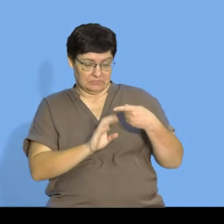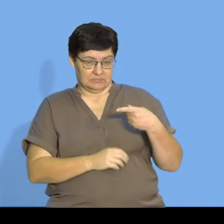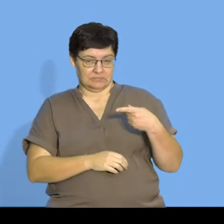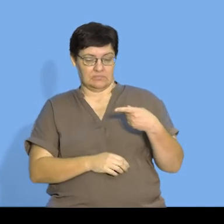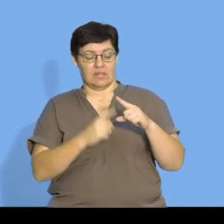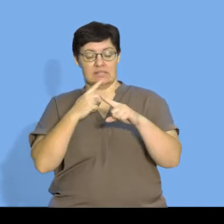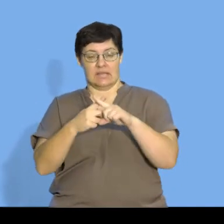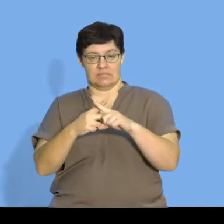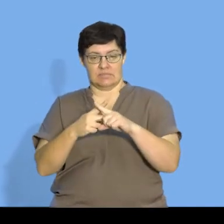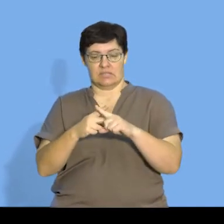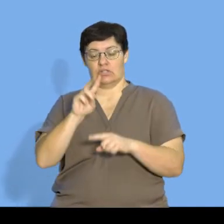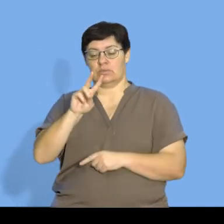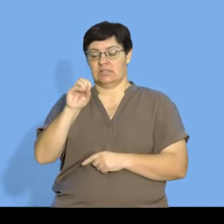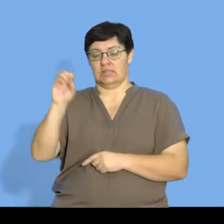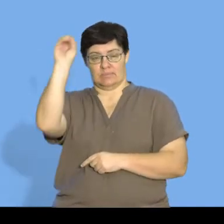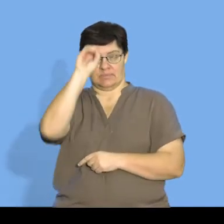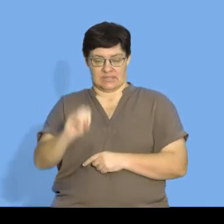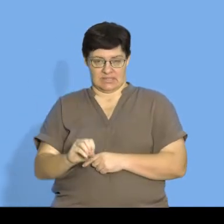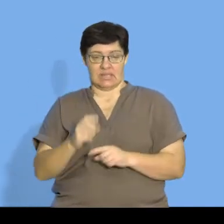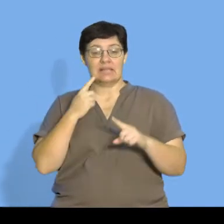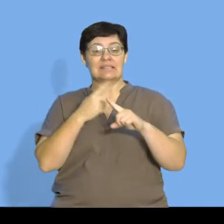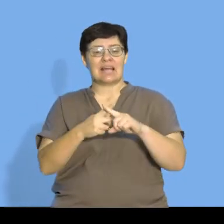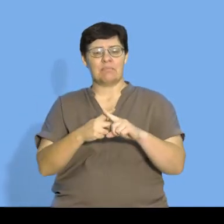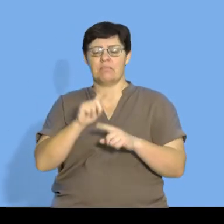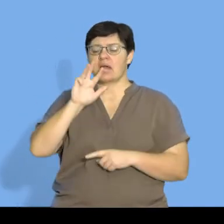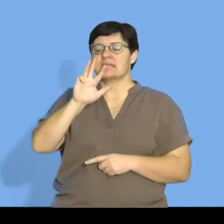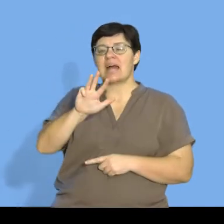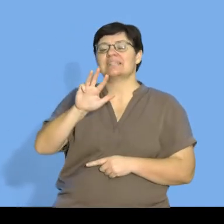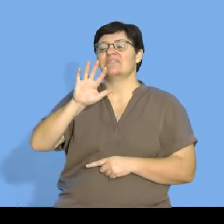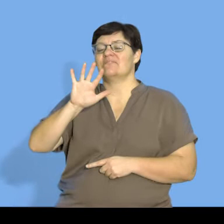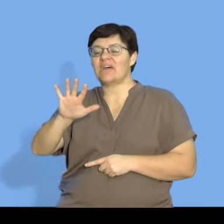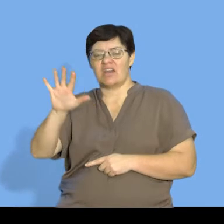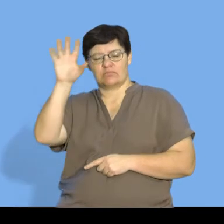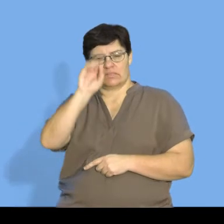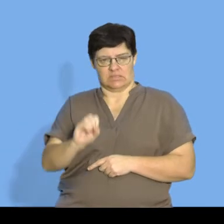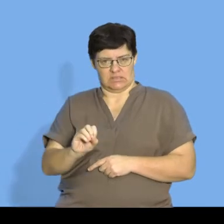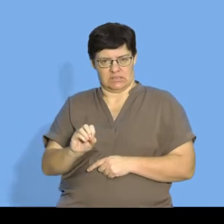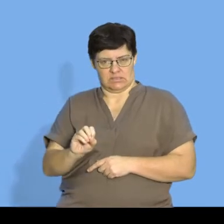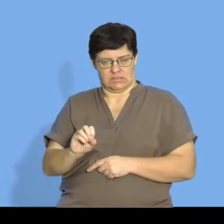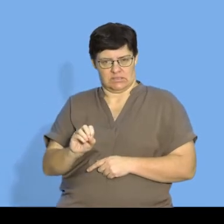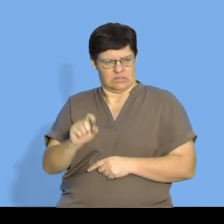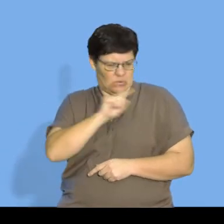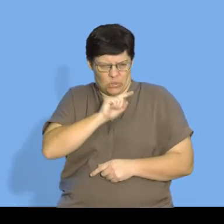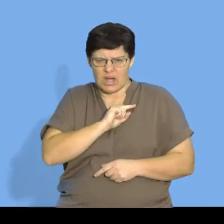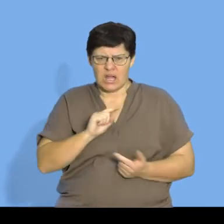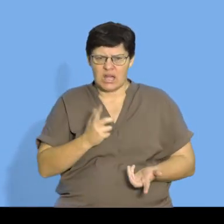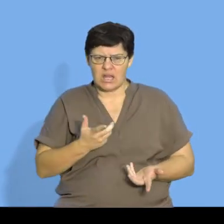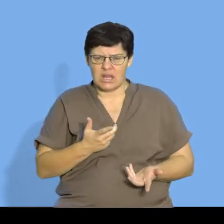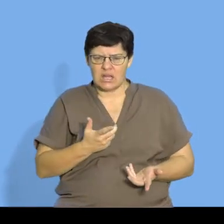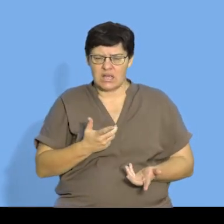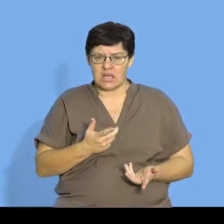number one, times the 20%, times the 95%.